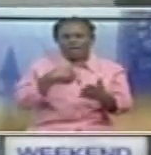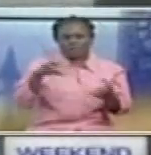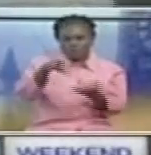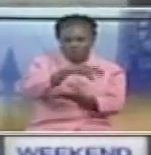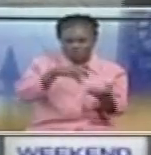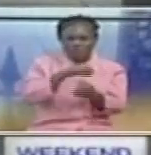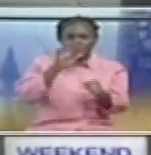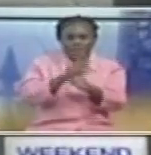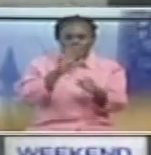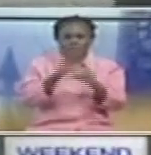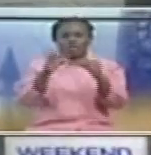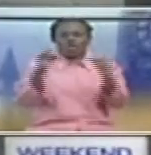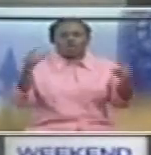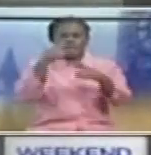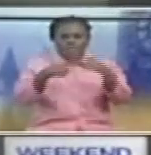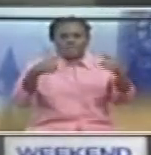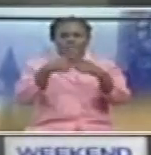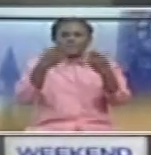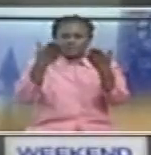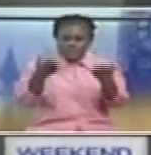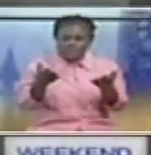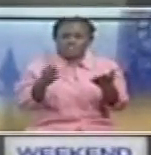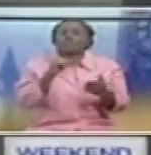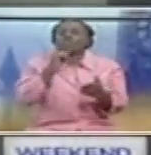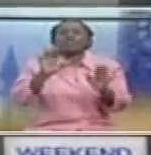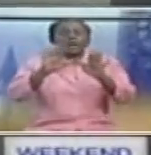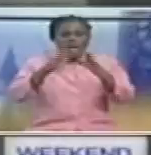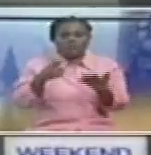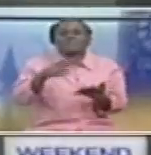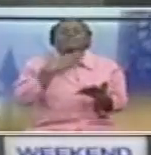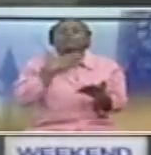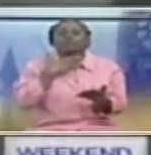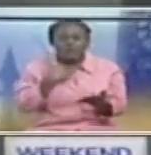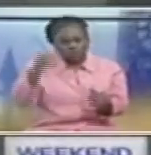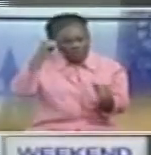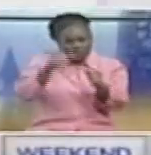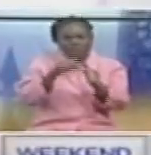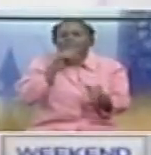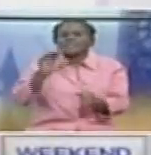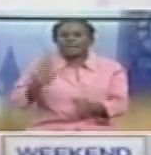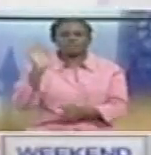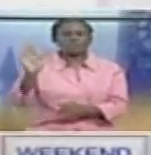confiscated may fall on deaf ears. This is not how the Adan family wants Suleiman to be remembered.